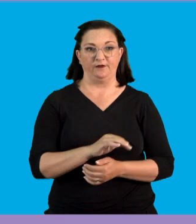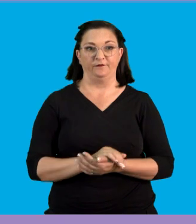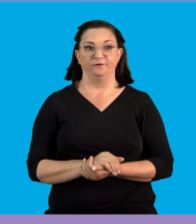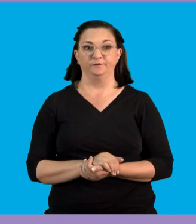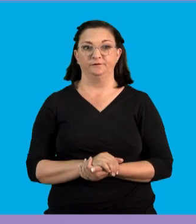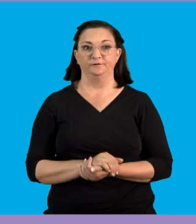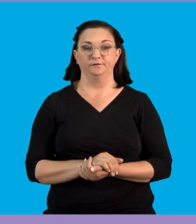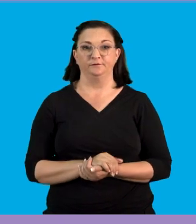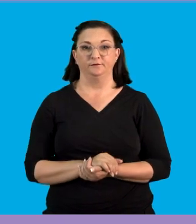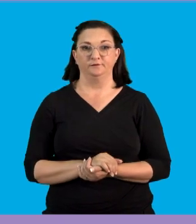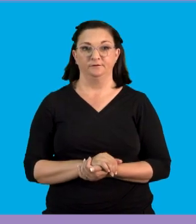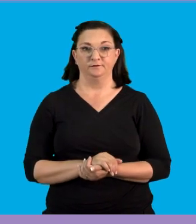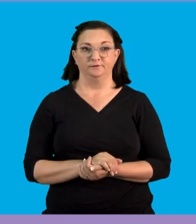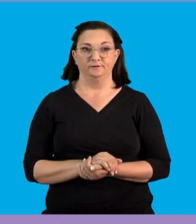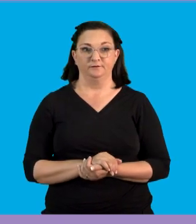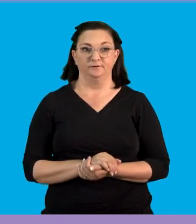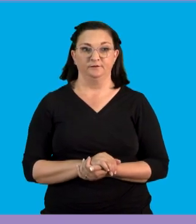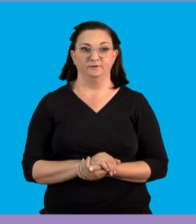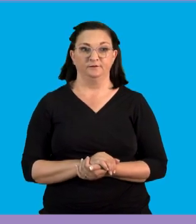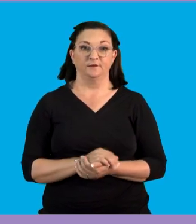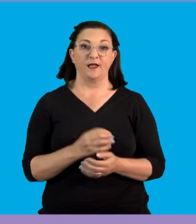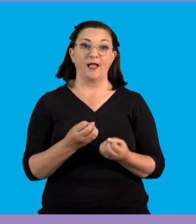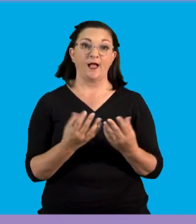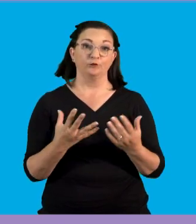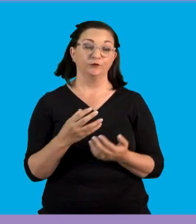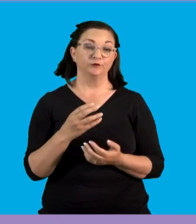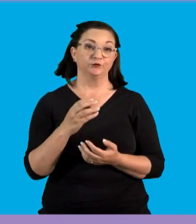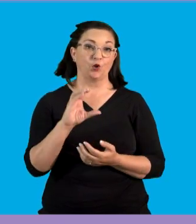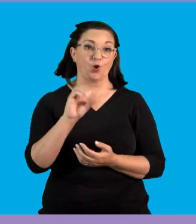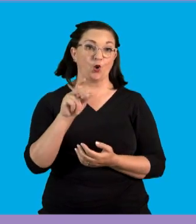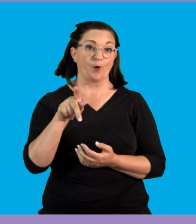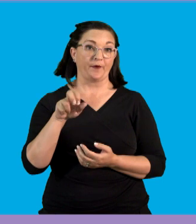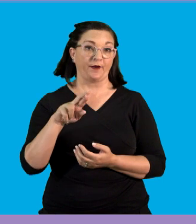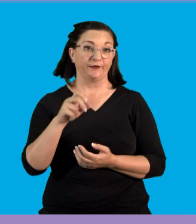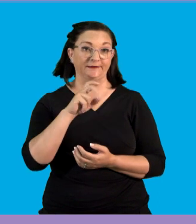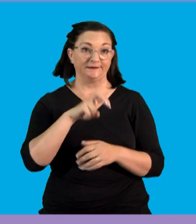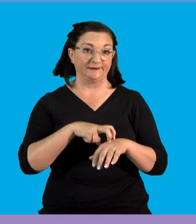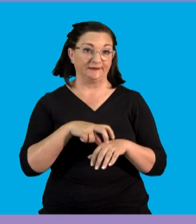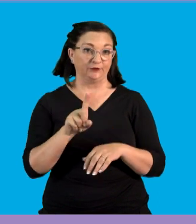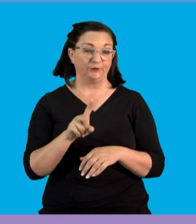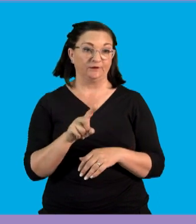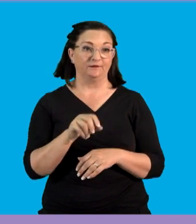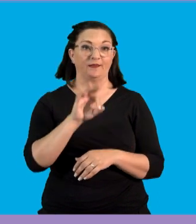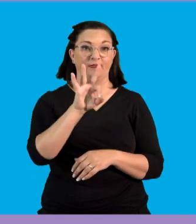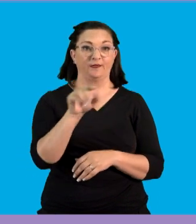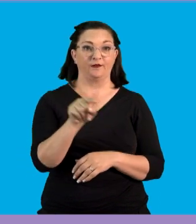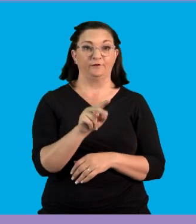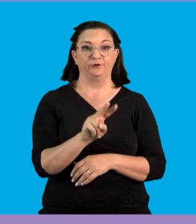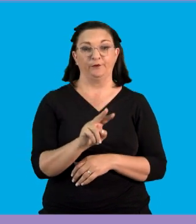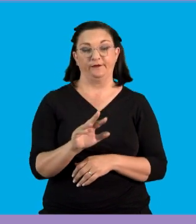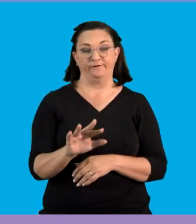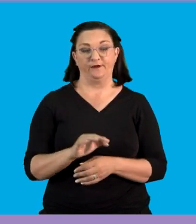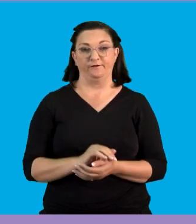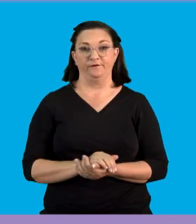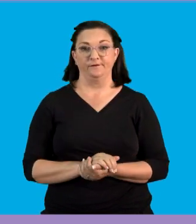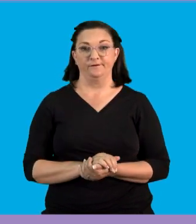25. It means that how much copper are we going to need for these 2 pans? It is going to be 3